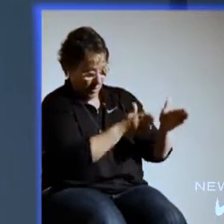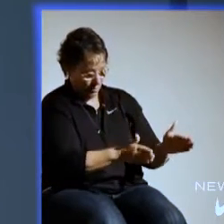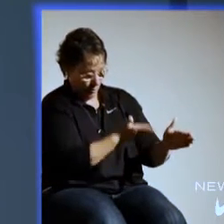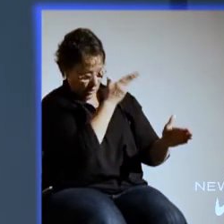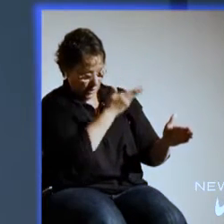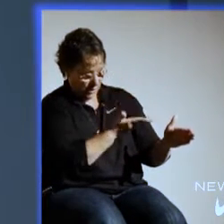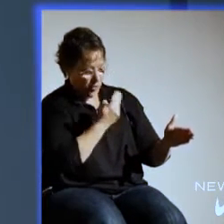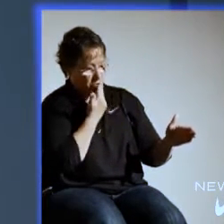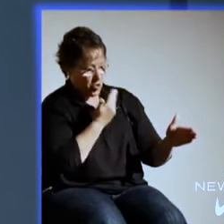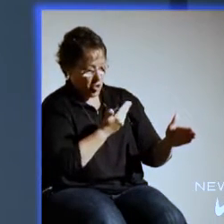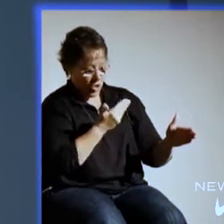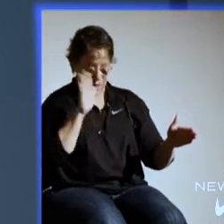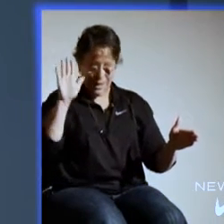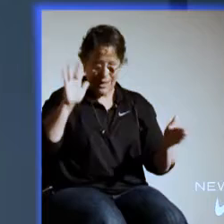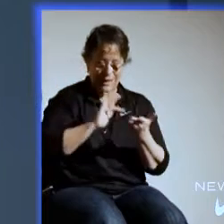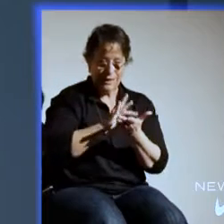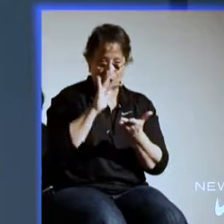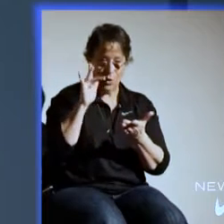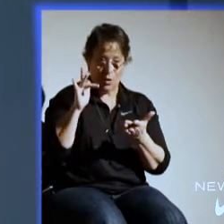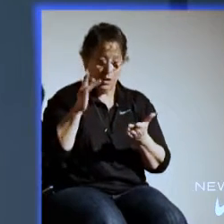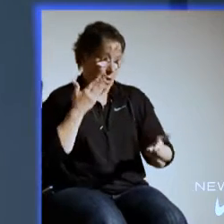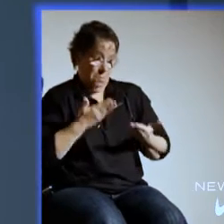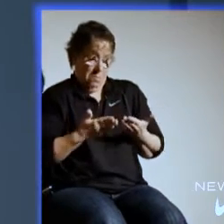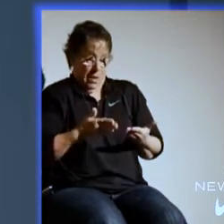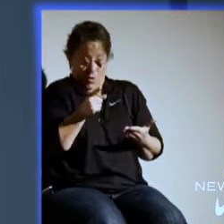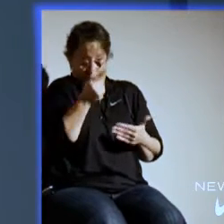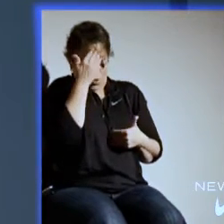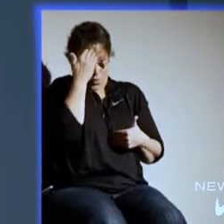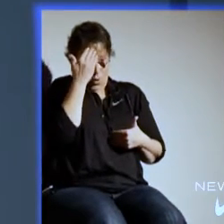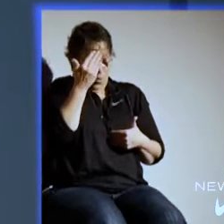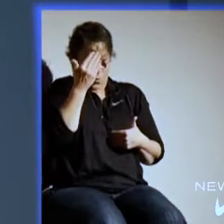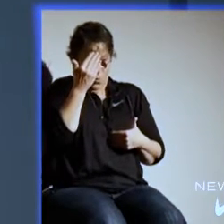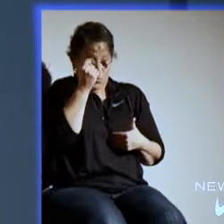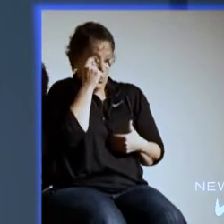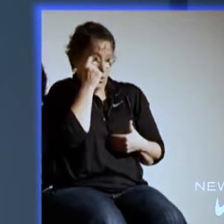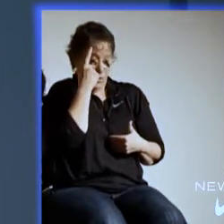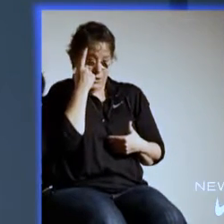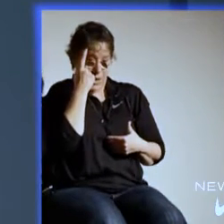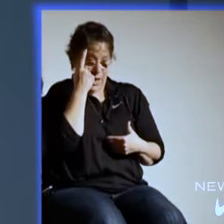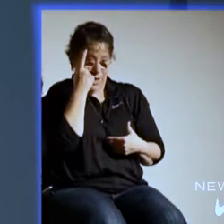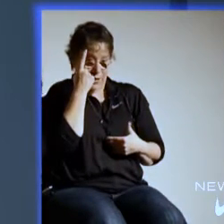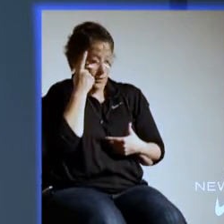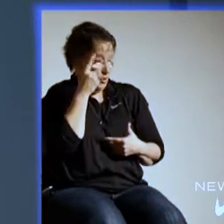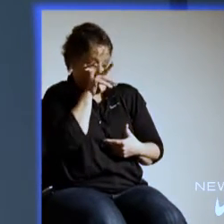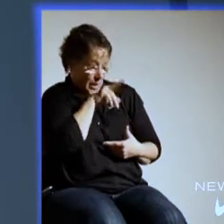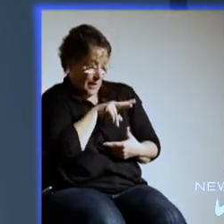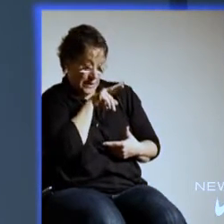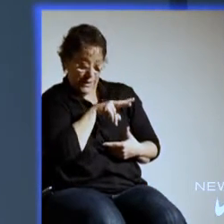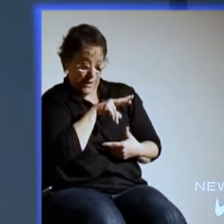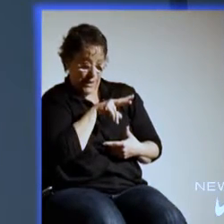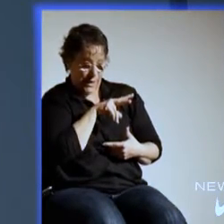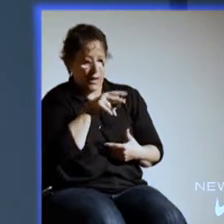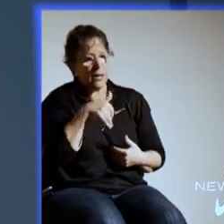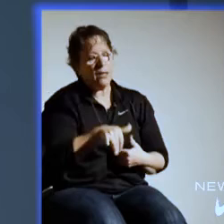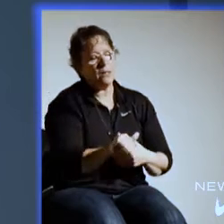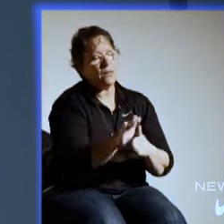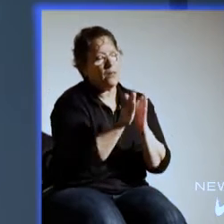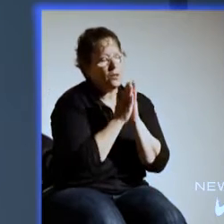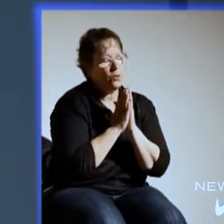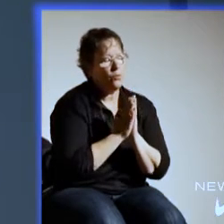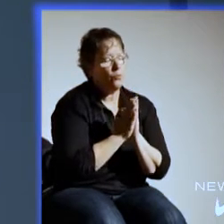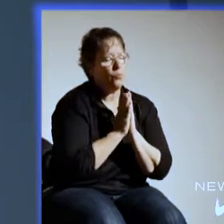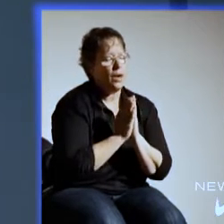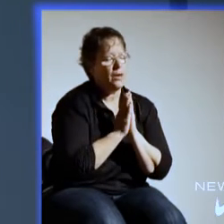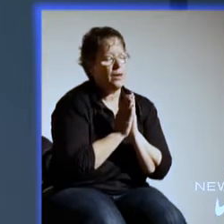glory, even if you cannot see it yet. Keep praying and keep looking for